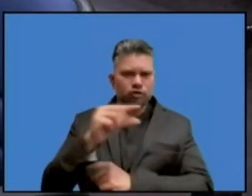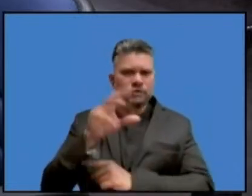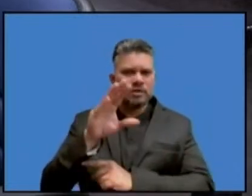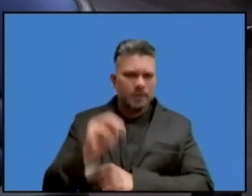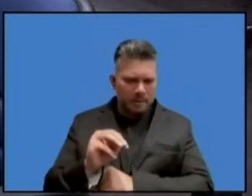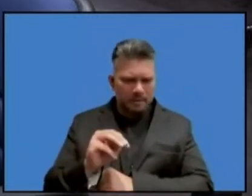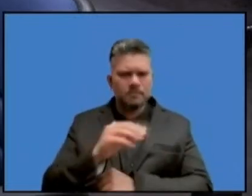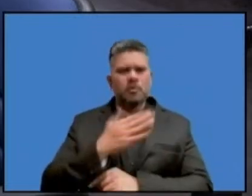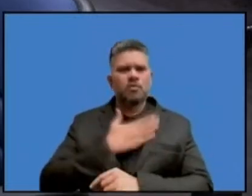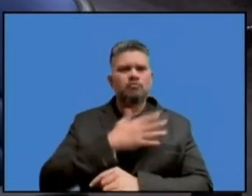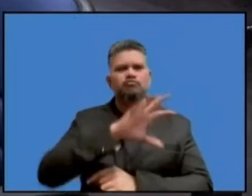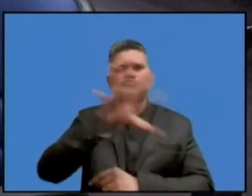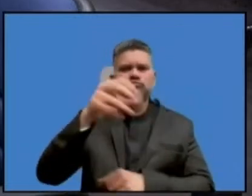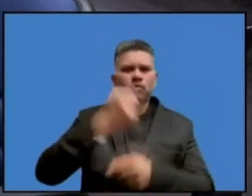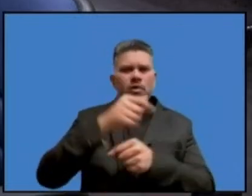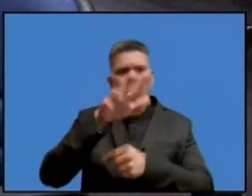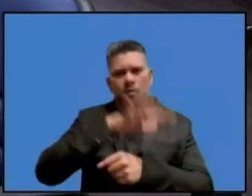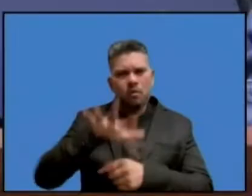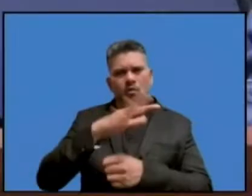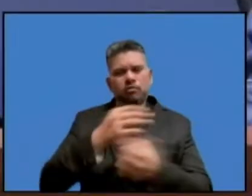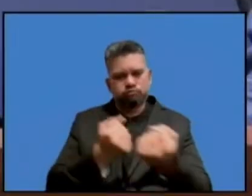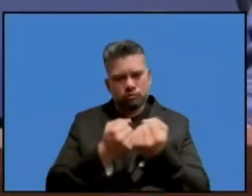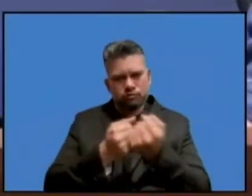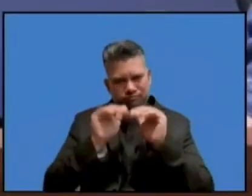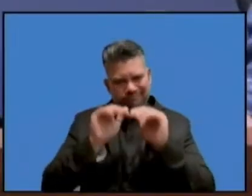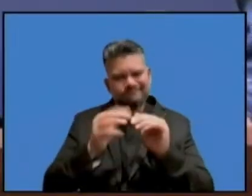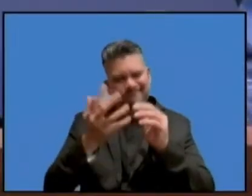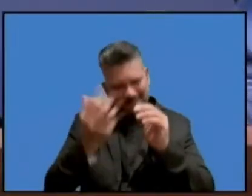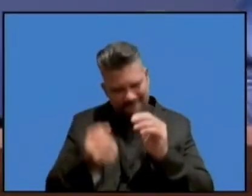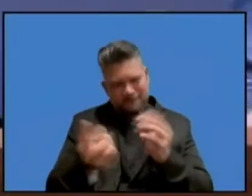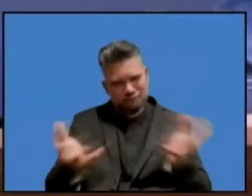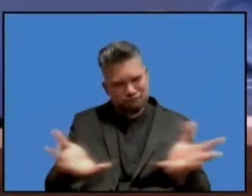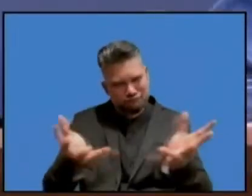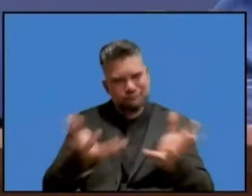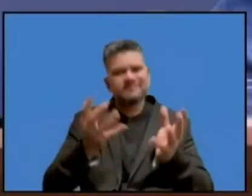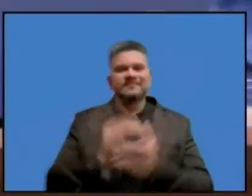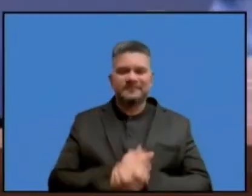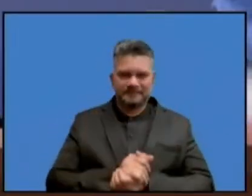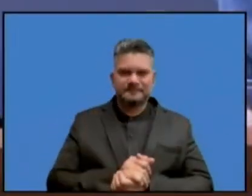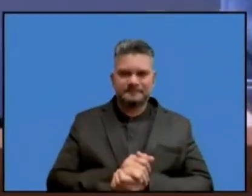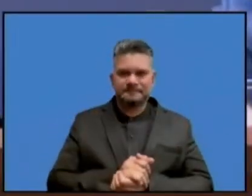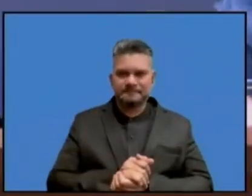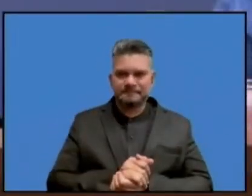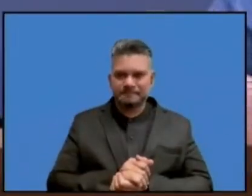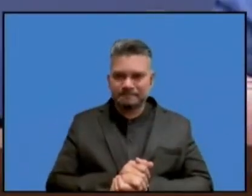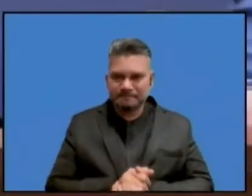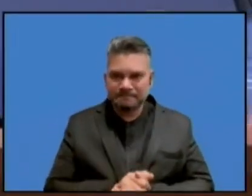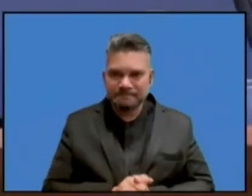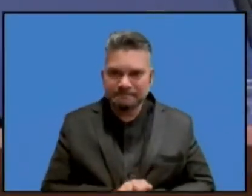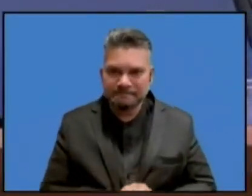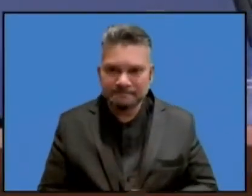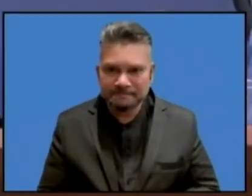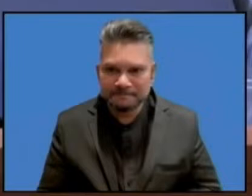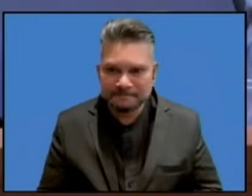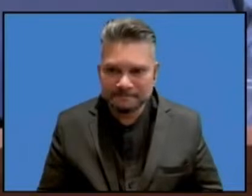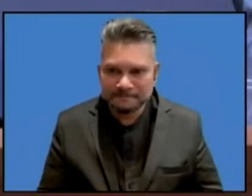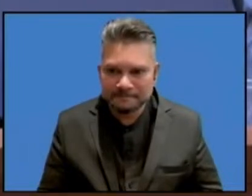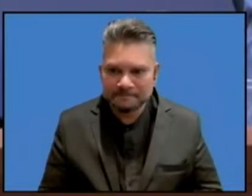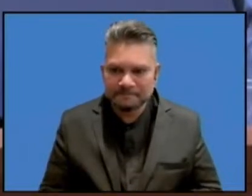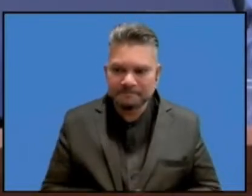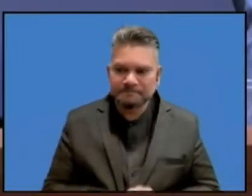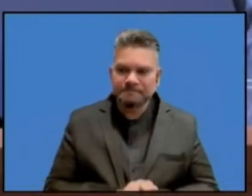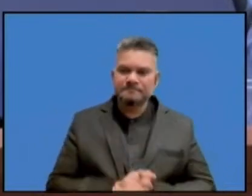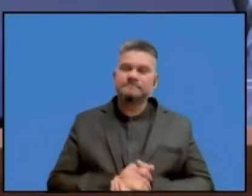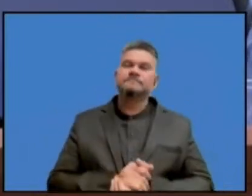countries. Thank you, Chair. Yeah, I thank you, ADB, and right now I invite ILO and followed